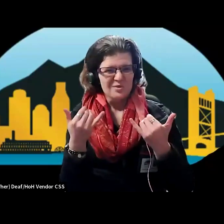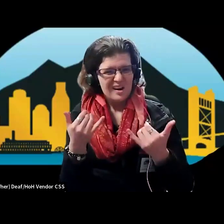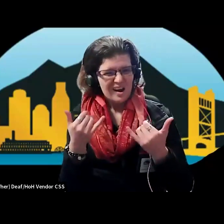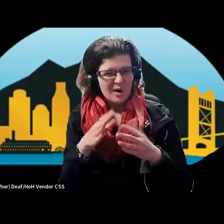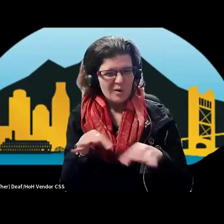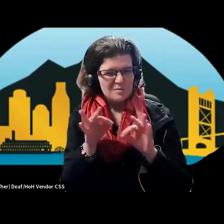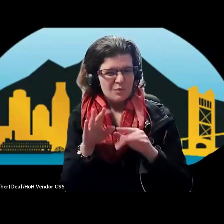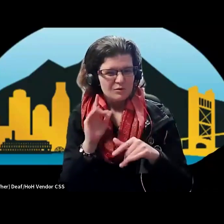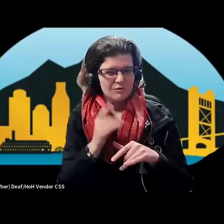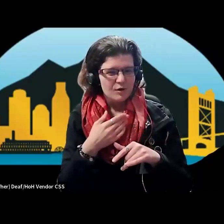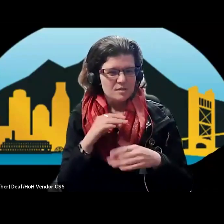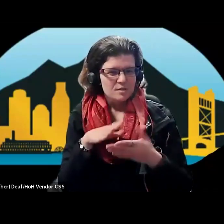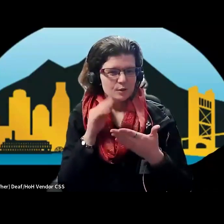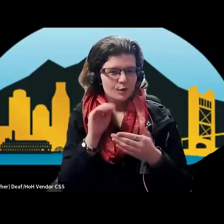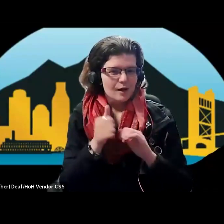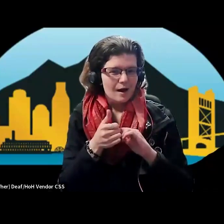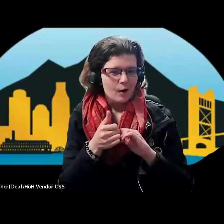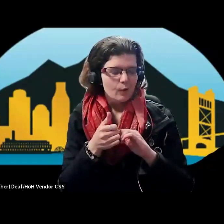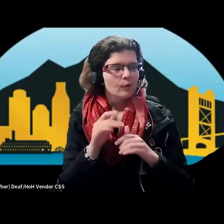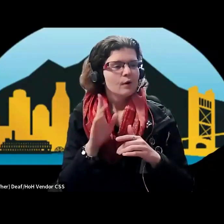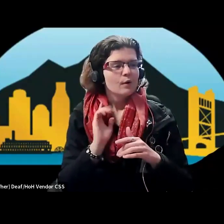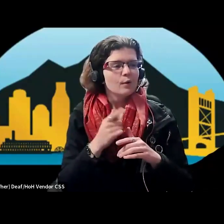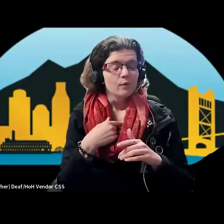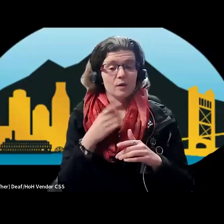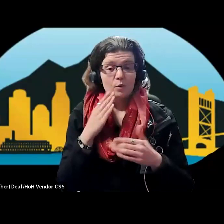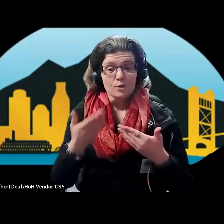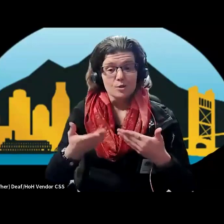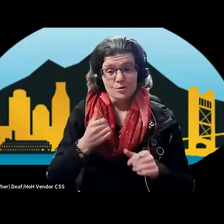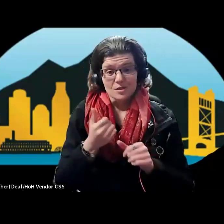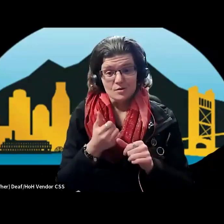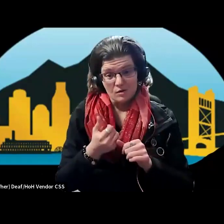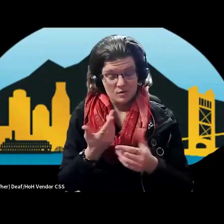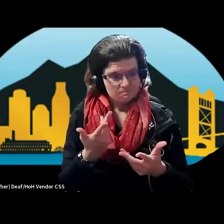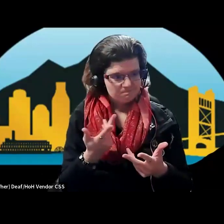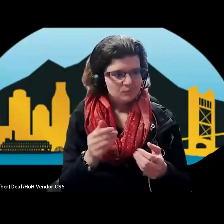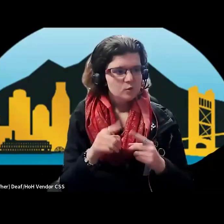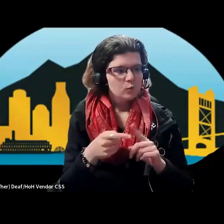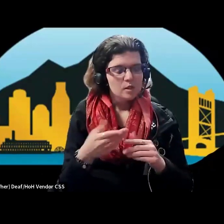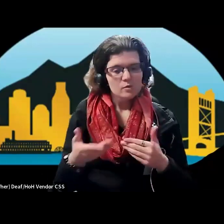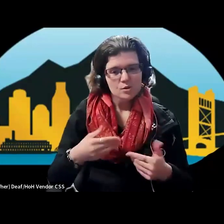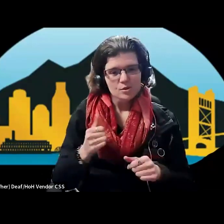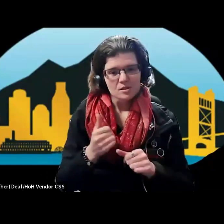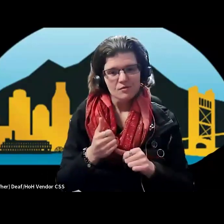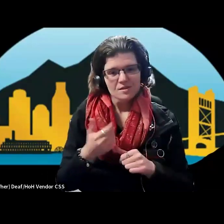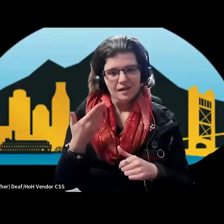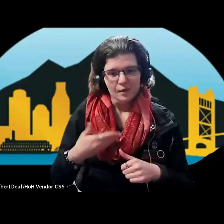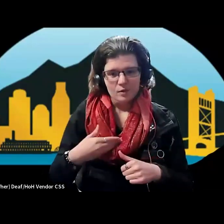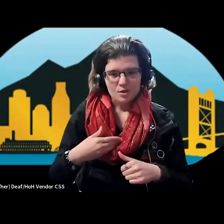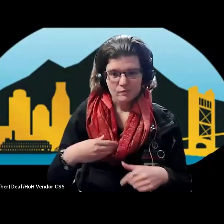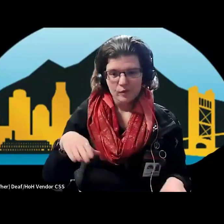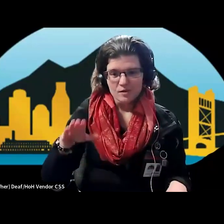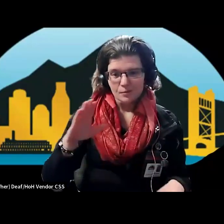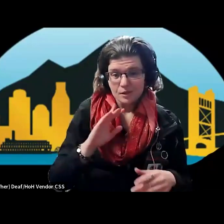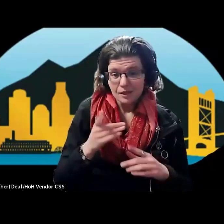And so now it's important for us to learn how we will introduce ourselves. When you introduce yourself in sign